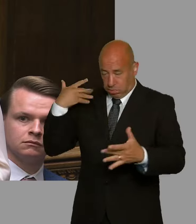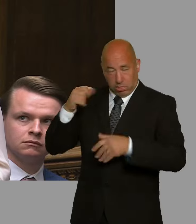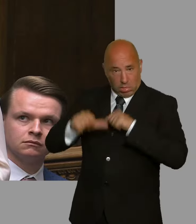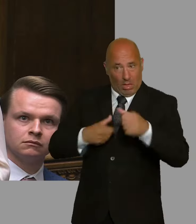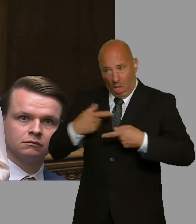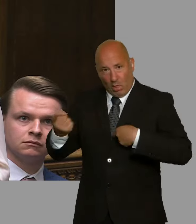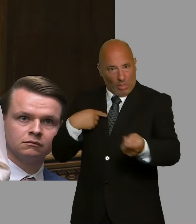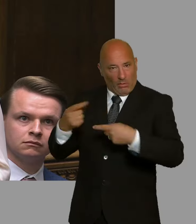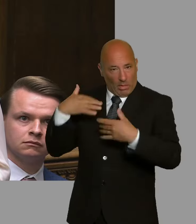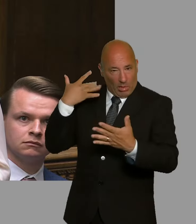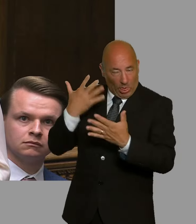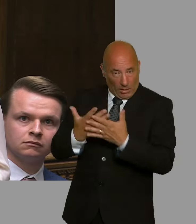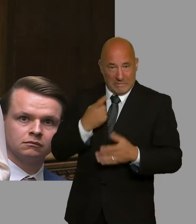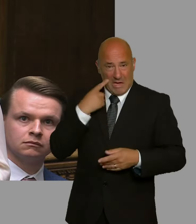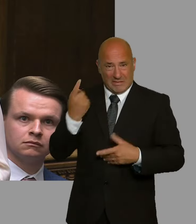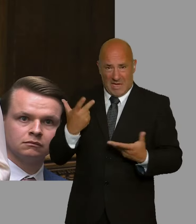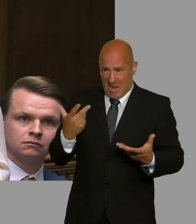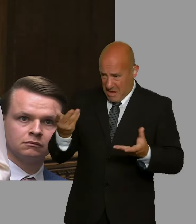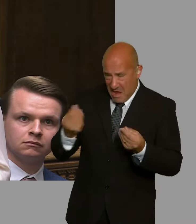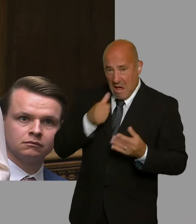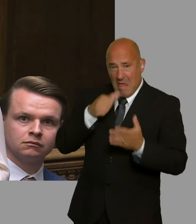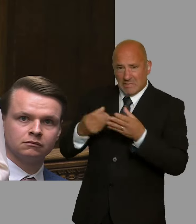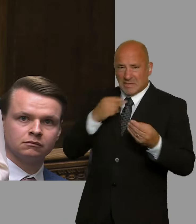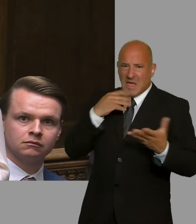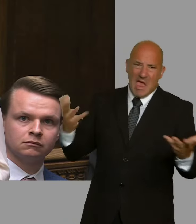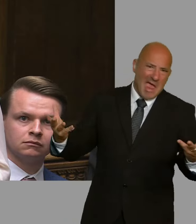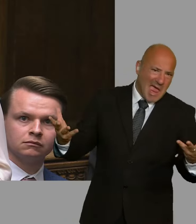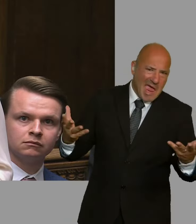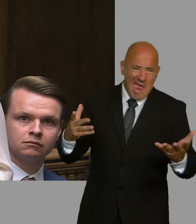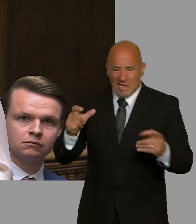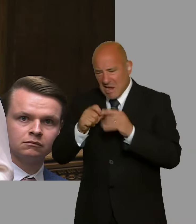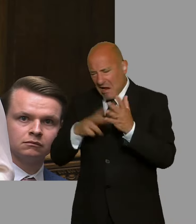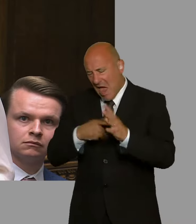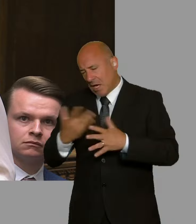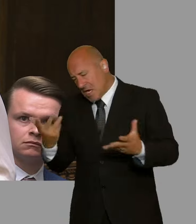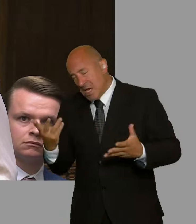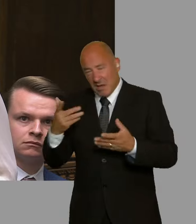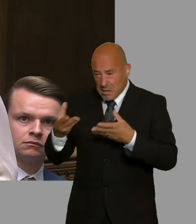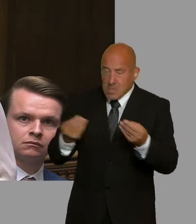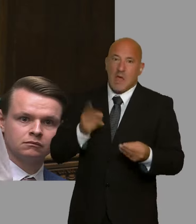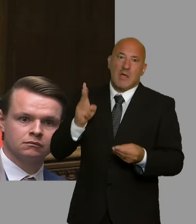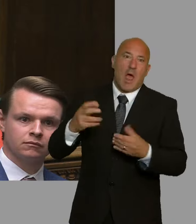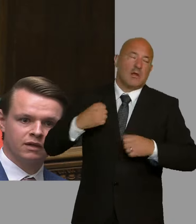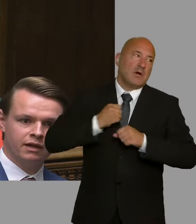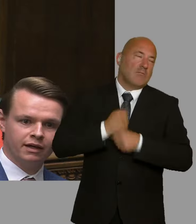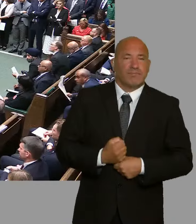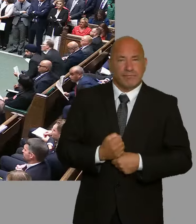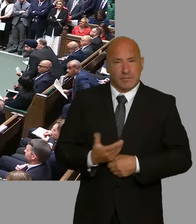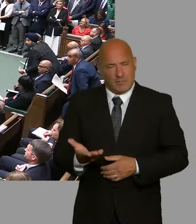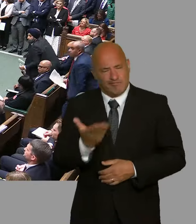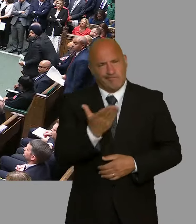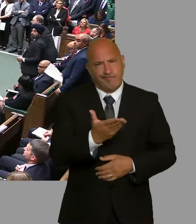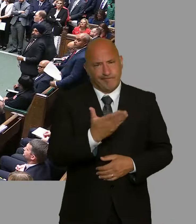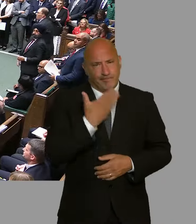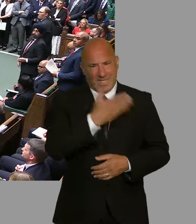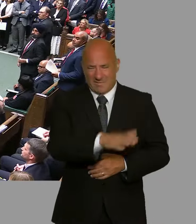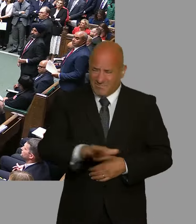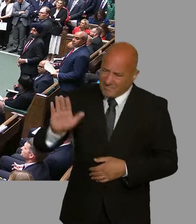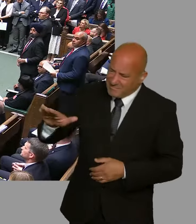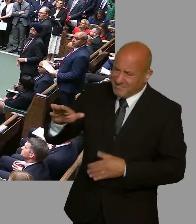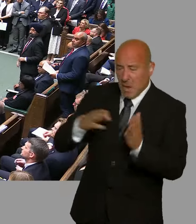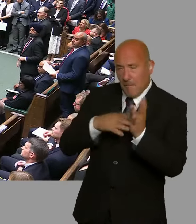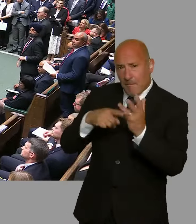help, and visit Tiverton and Minehead to see these challenges firsthand and work with me to find a solution? Prime Minister.